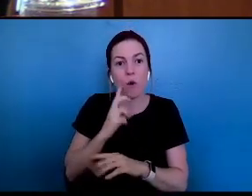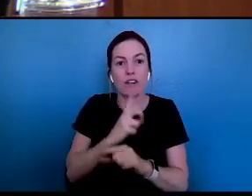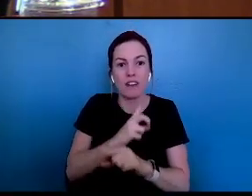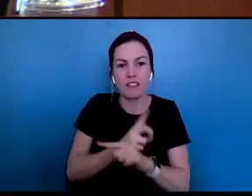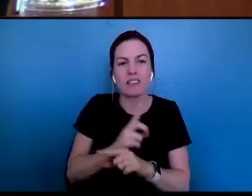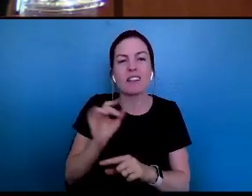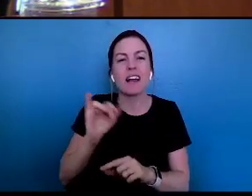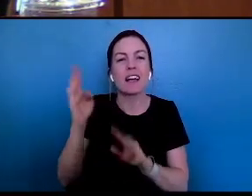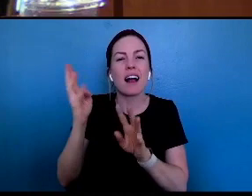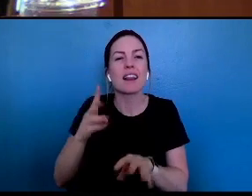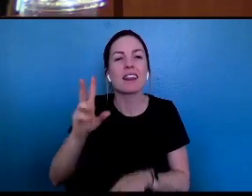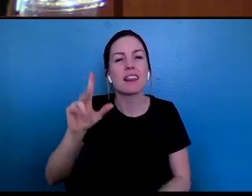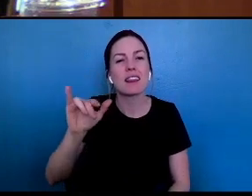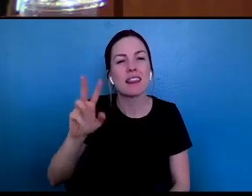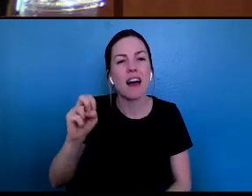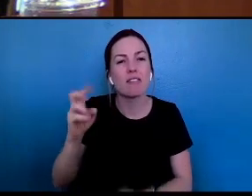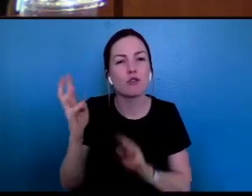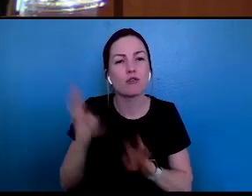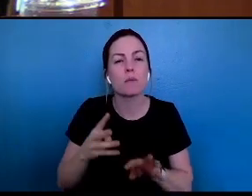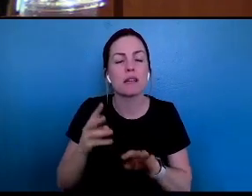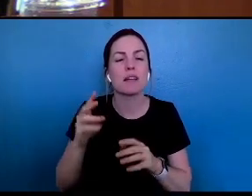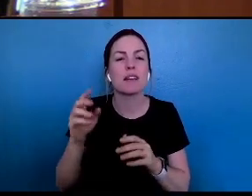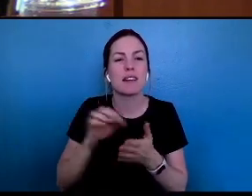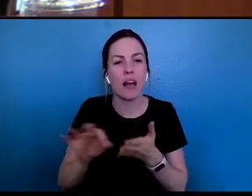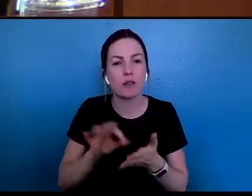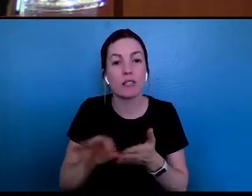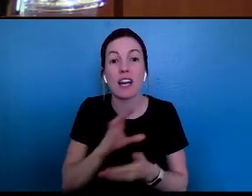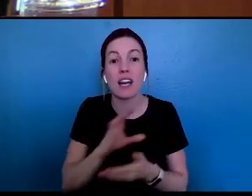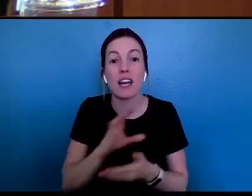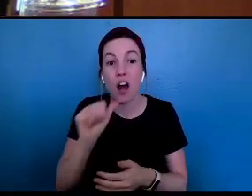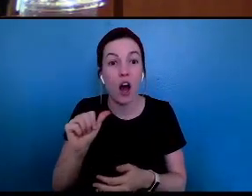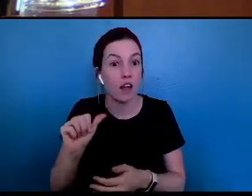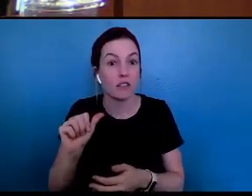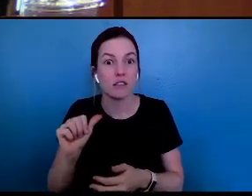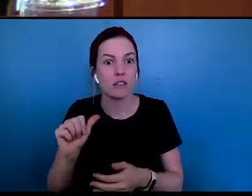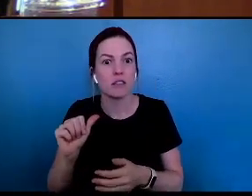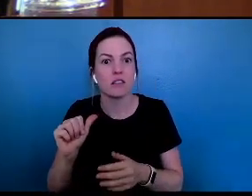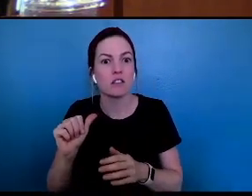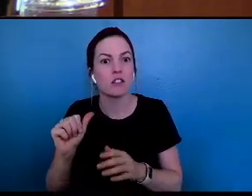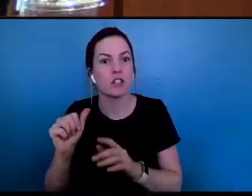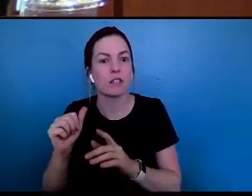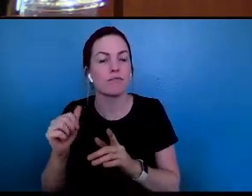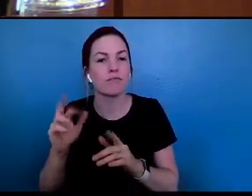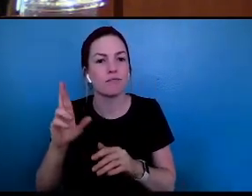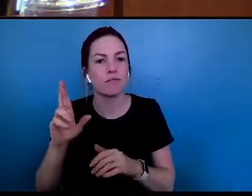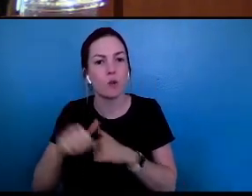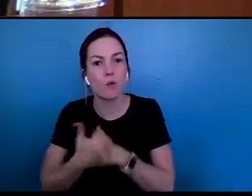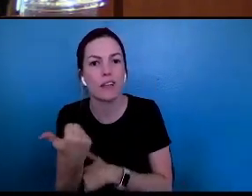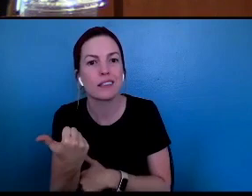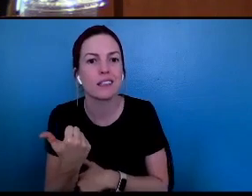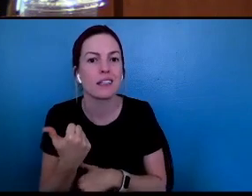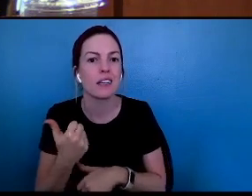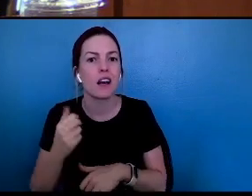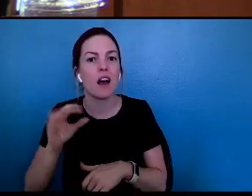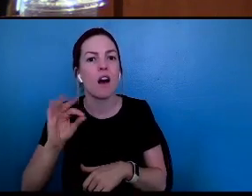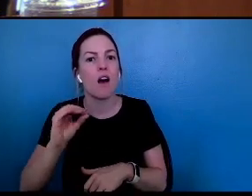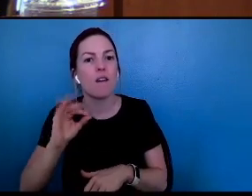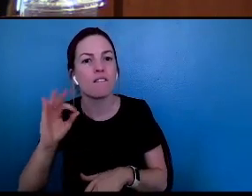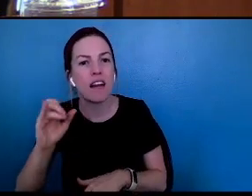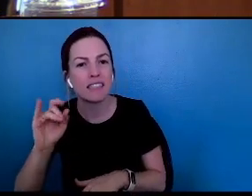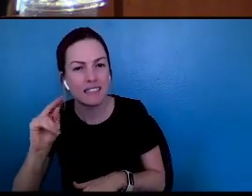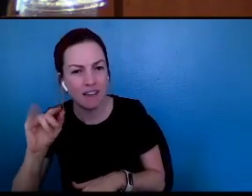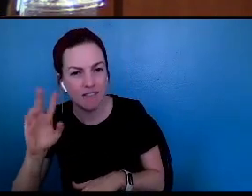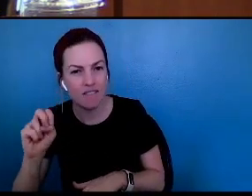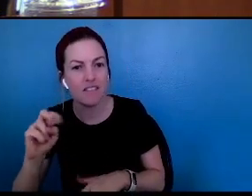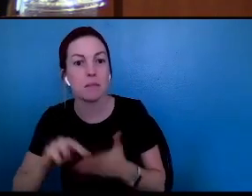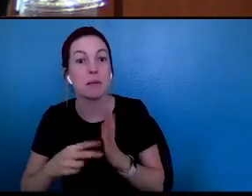counting, and not on the potentially risky offensive side, like, you know, electronic voting machines, would be my